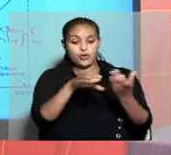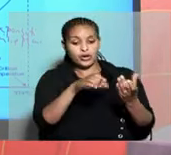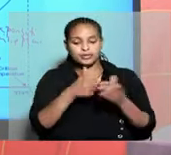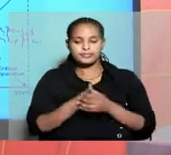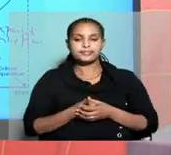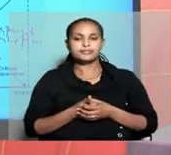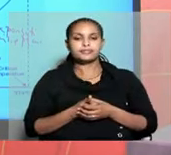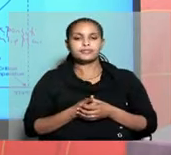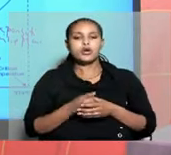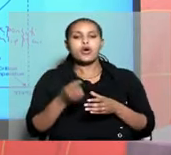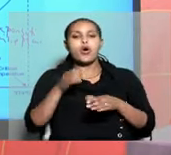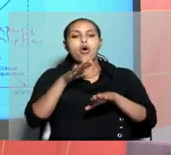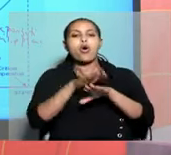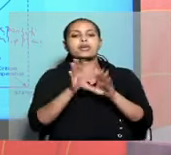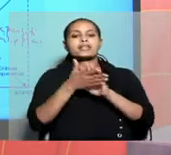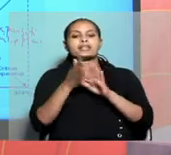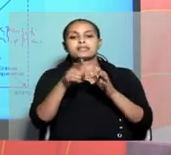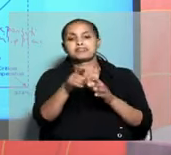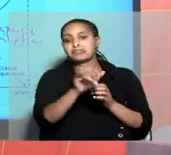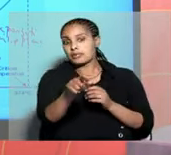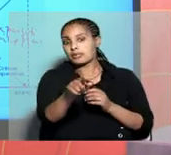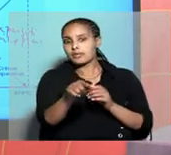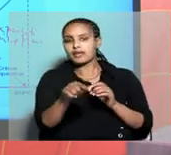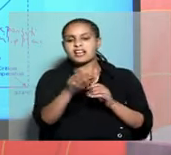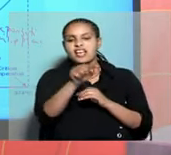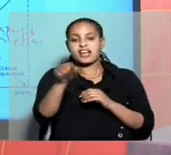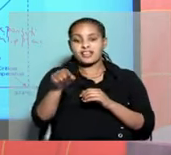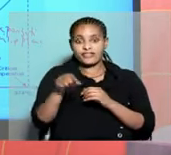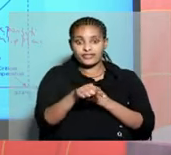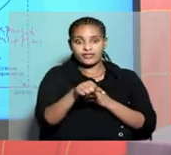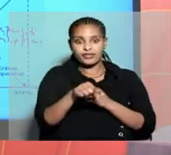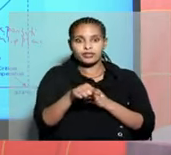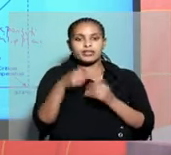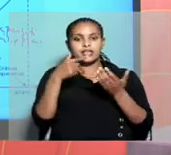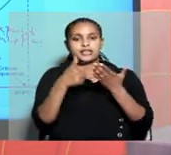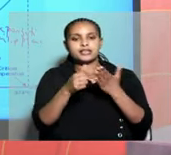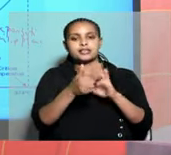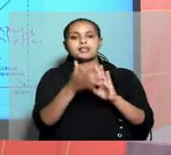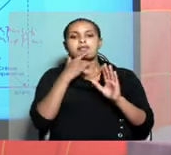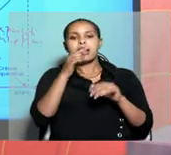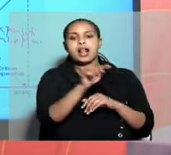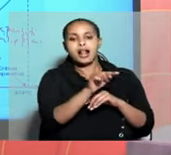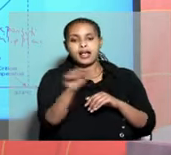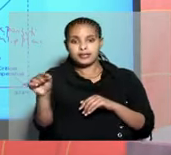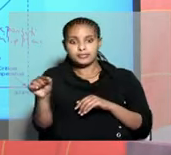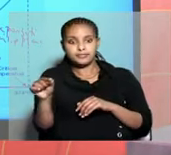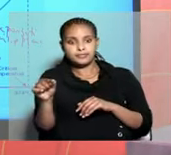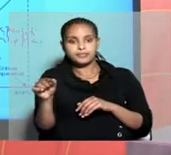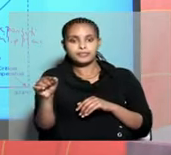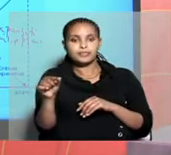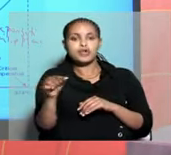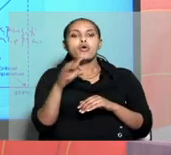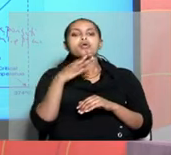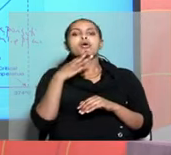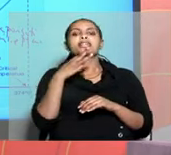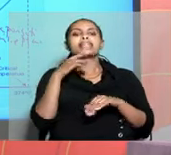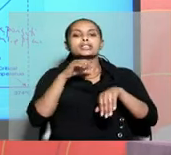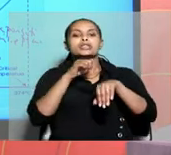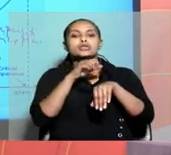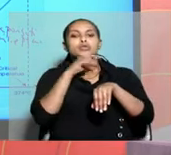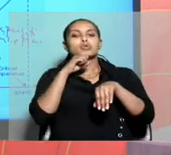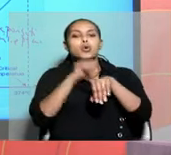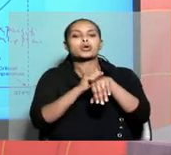liquid. On sublimation curve, on this line, water